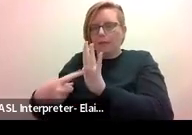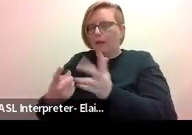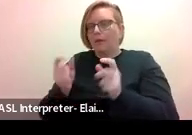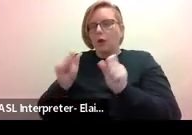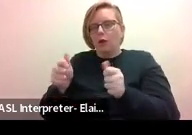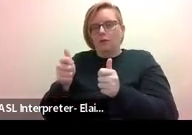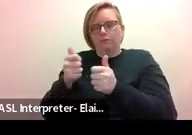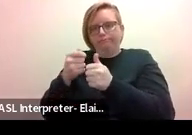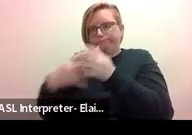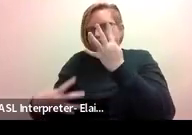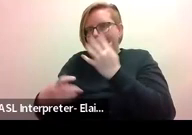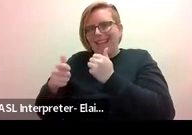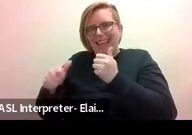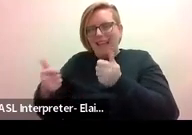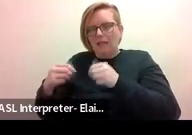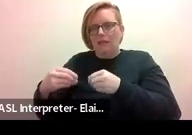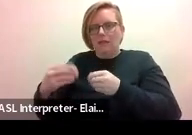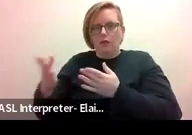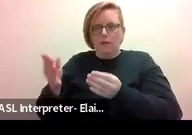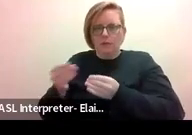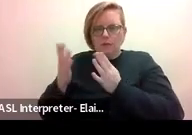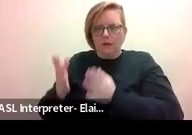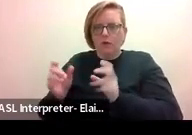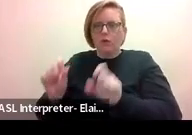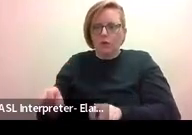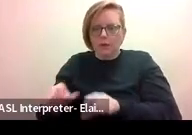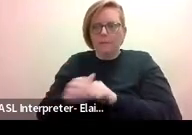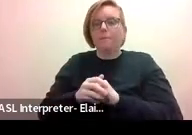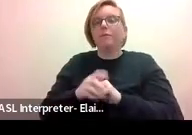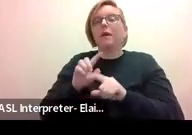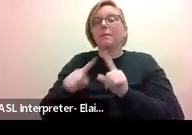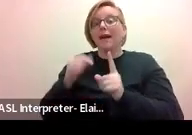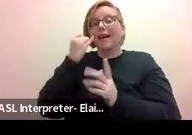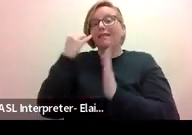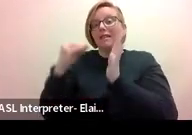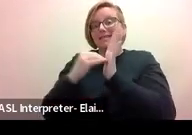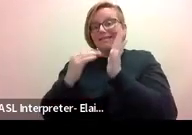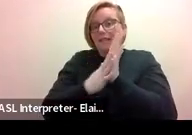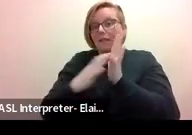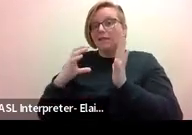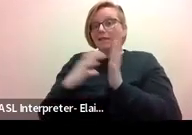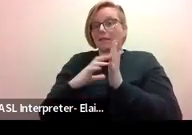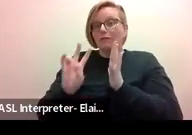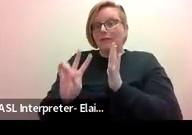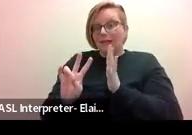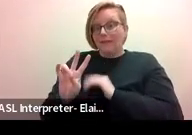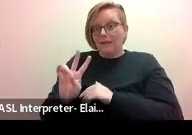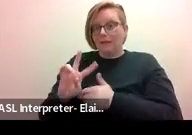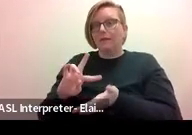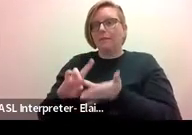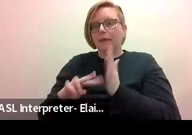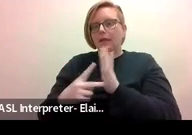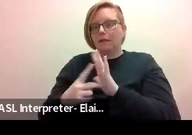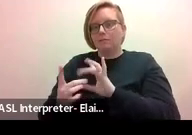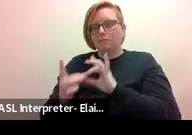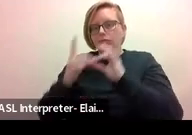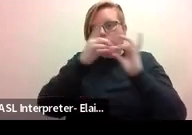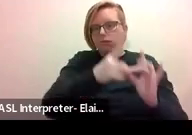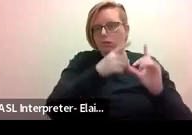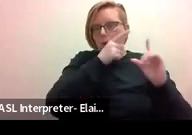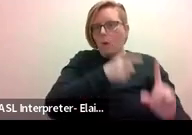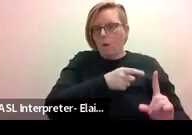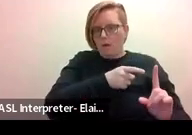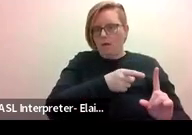anything else. But when you are putting it in section 7, it needs to be aligned to a goal. And